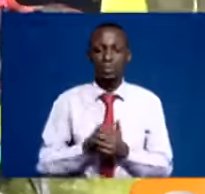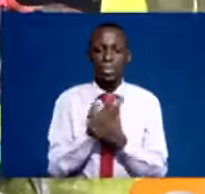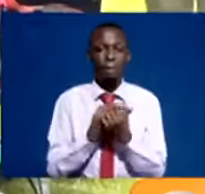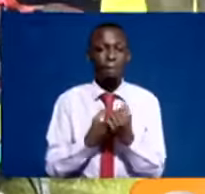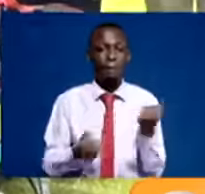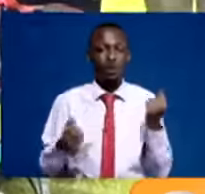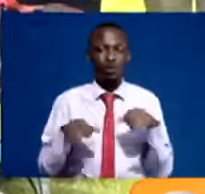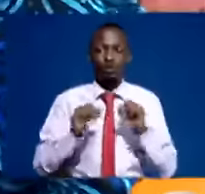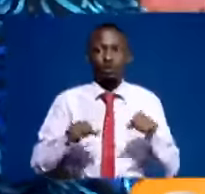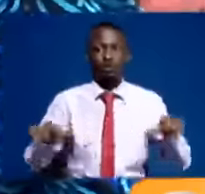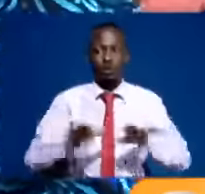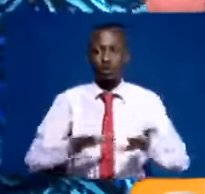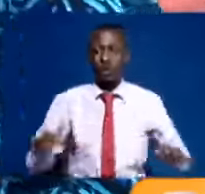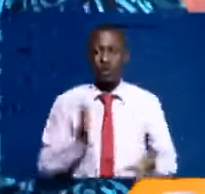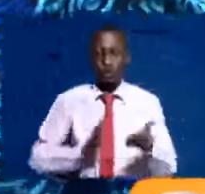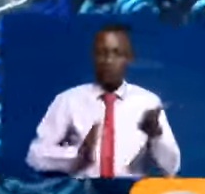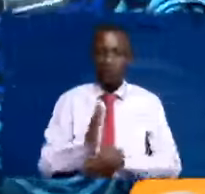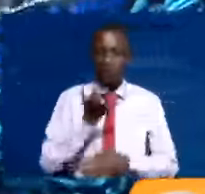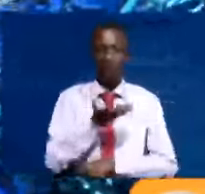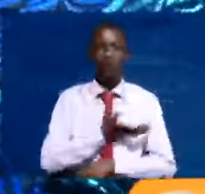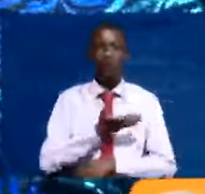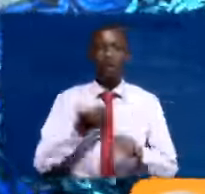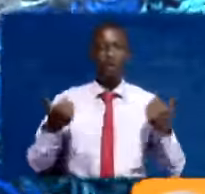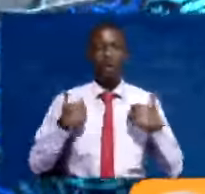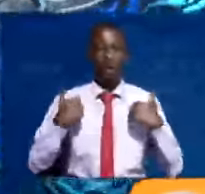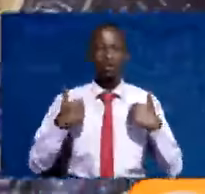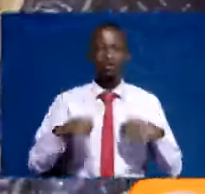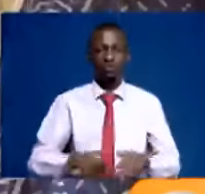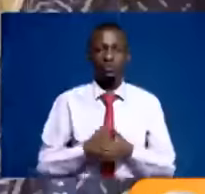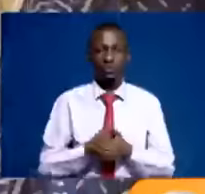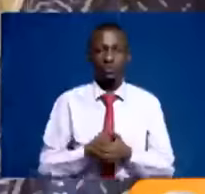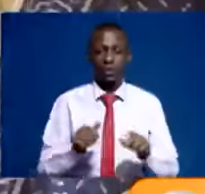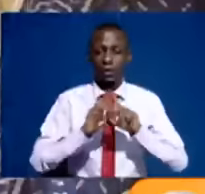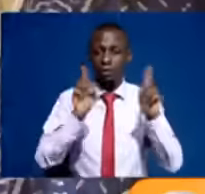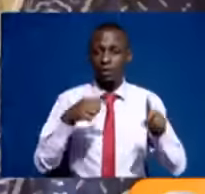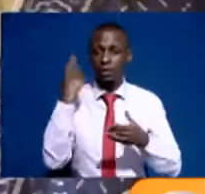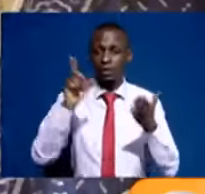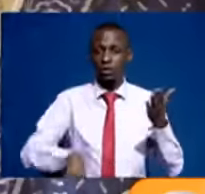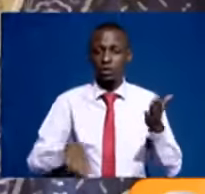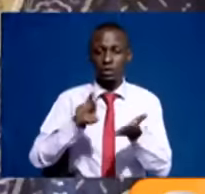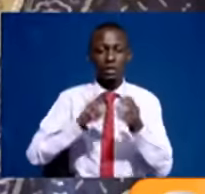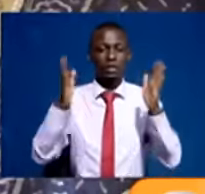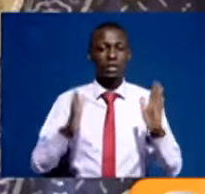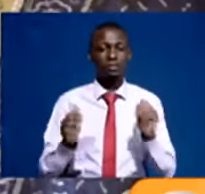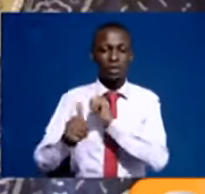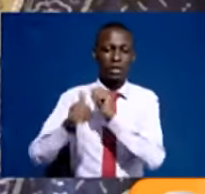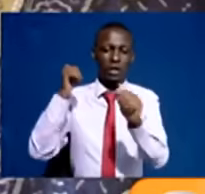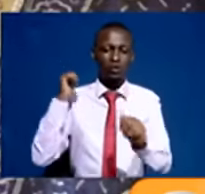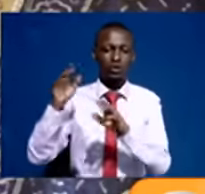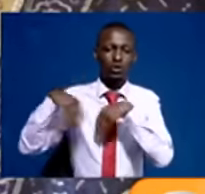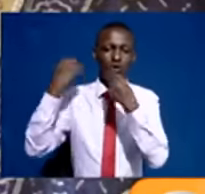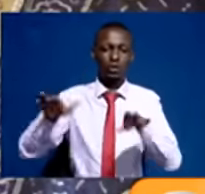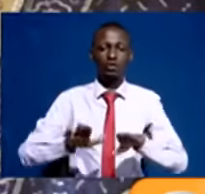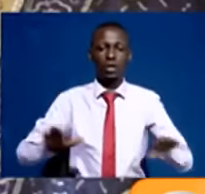to enjoy land rights of absolute ownership over the land. They however claim the registrar has refused to grant them